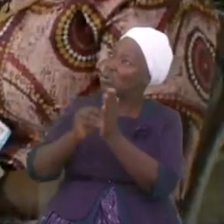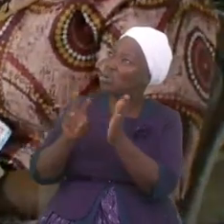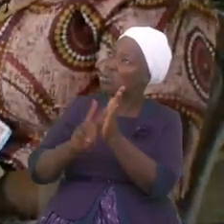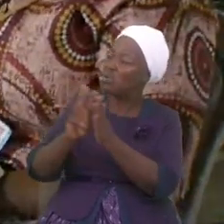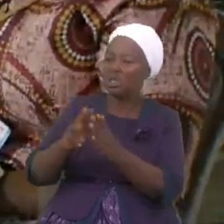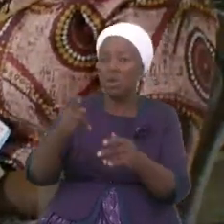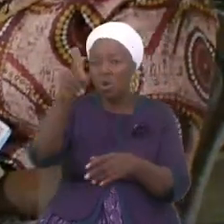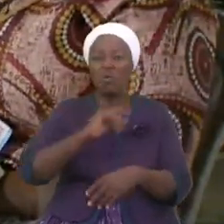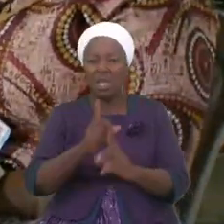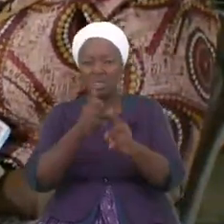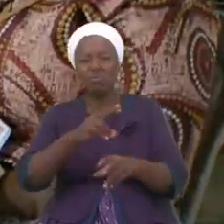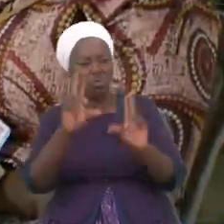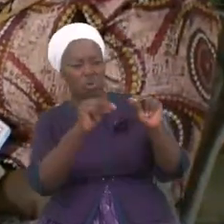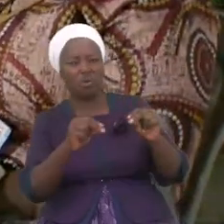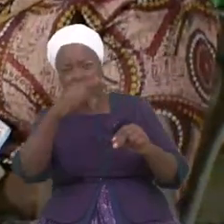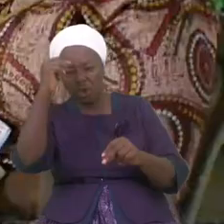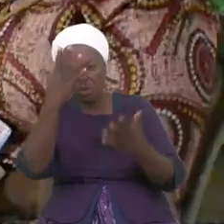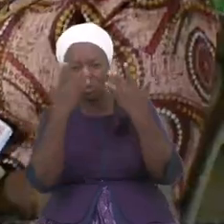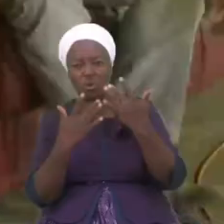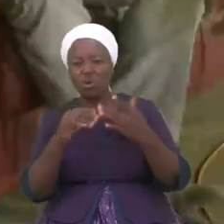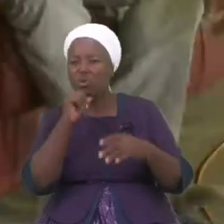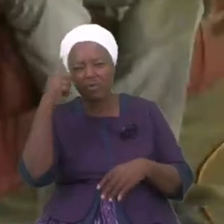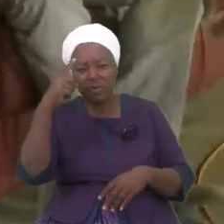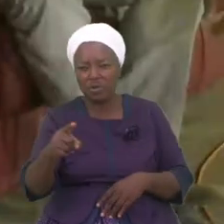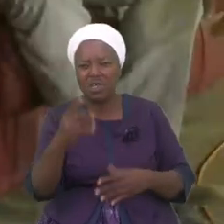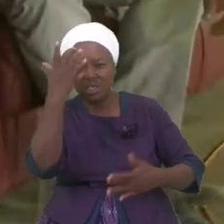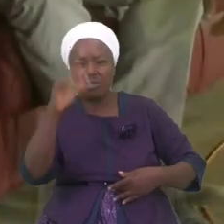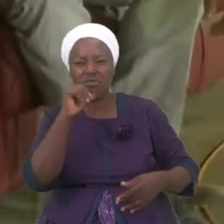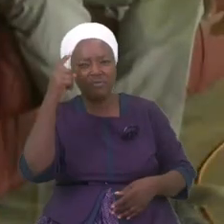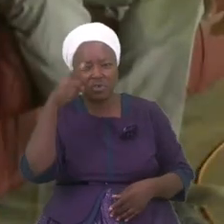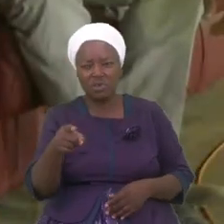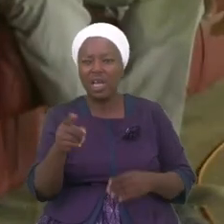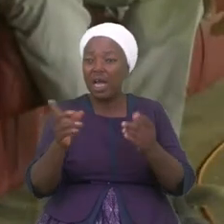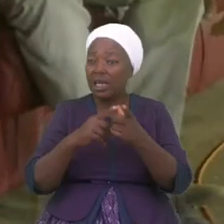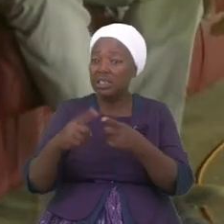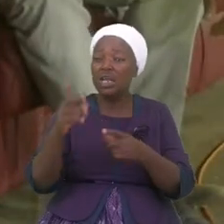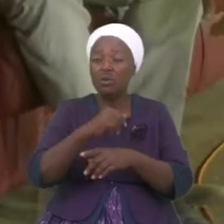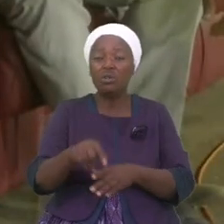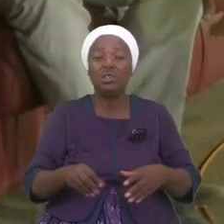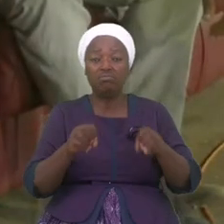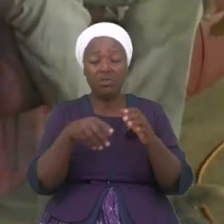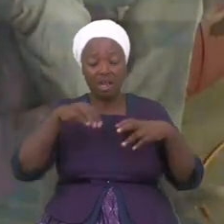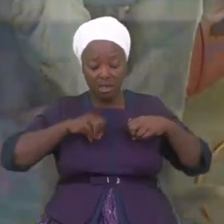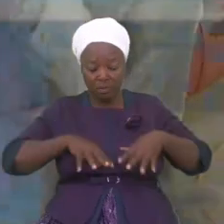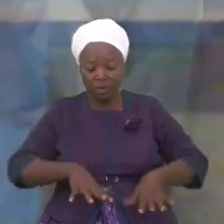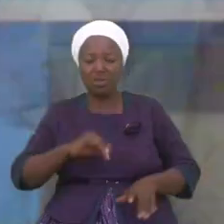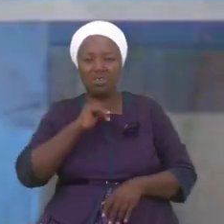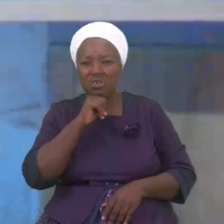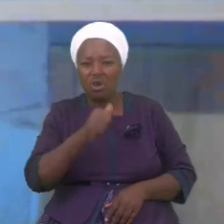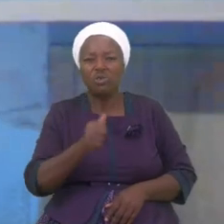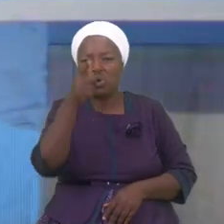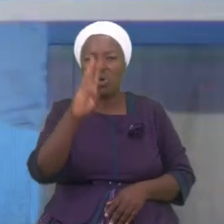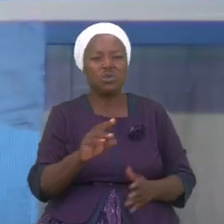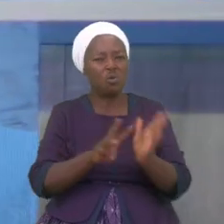God's will for you. Sickness is not God's will for you. And the depression is not God's will for you.